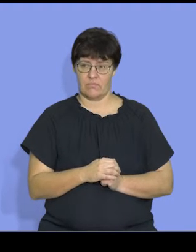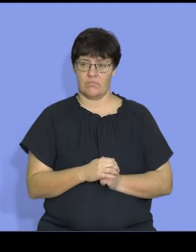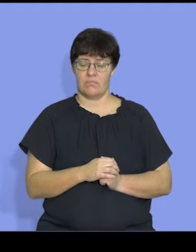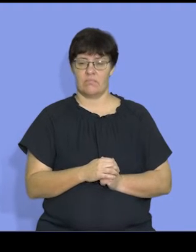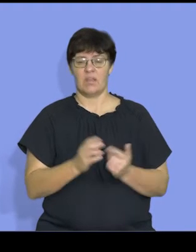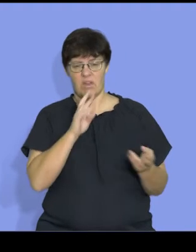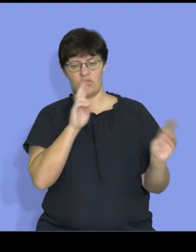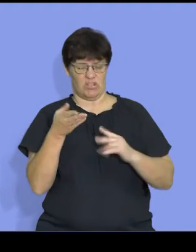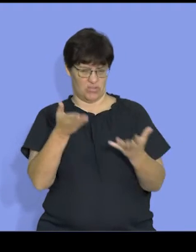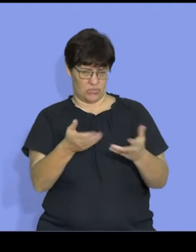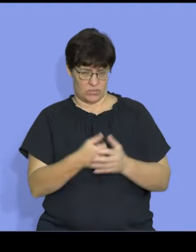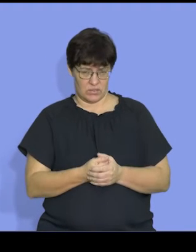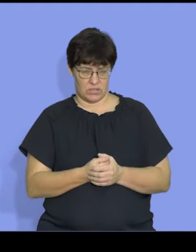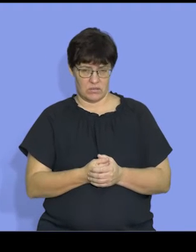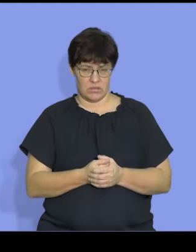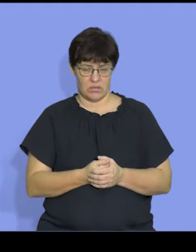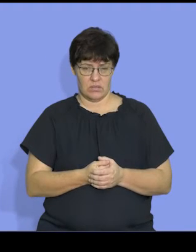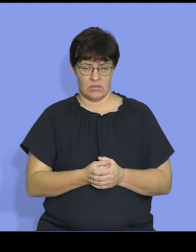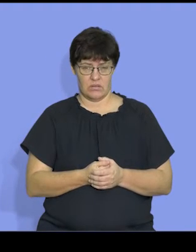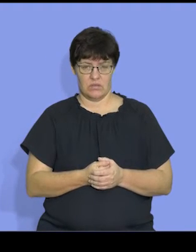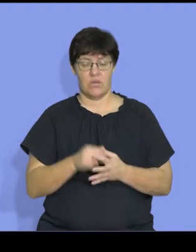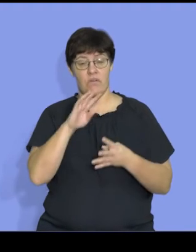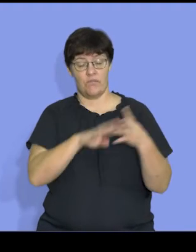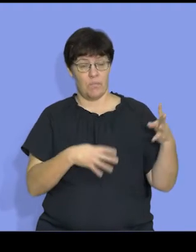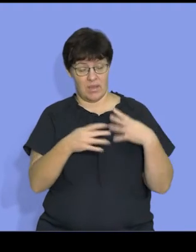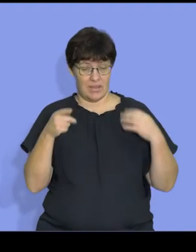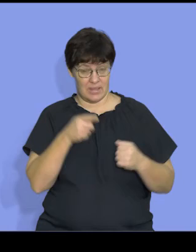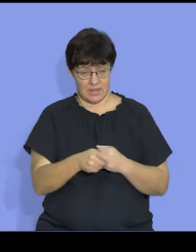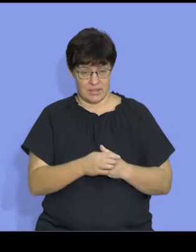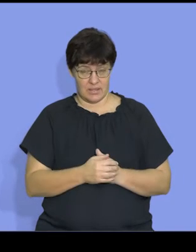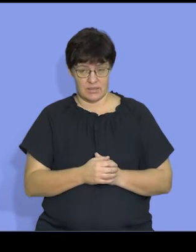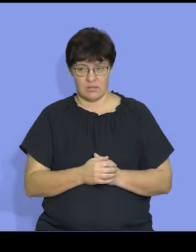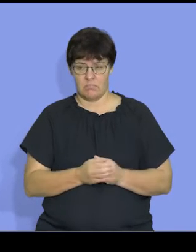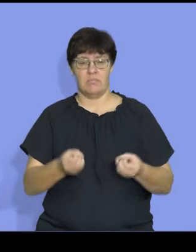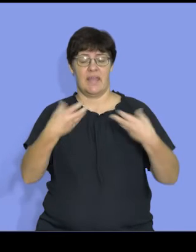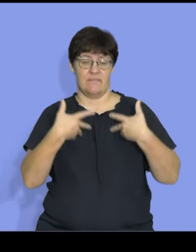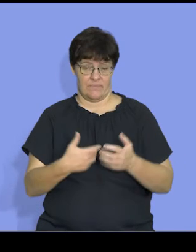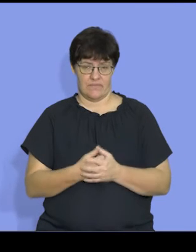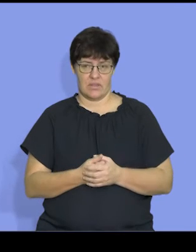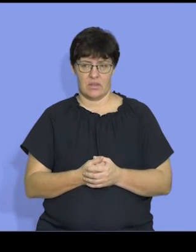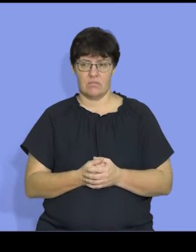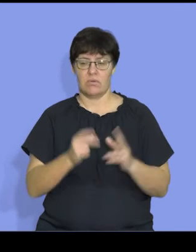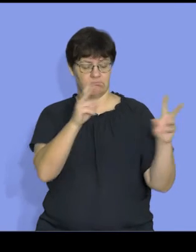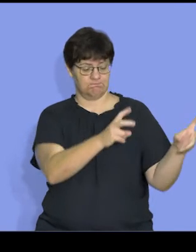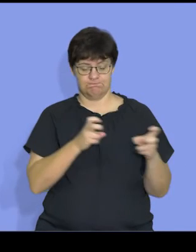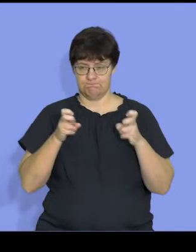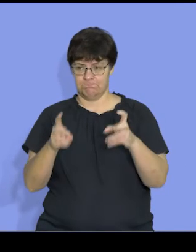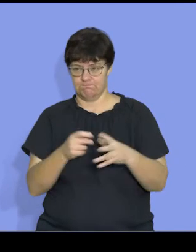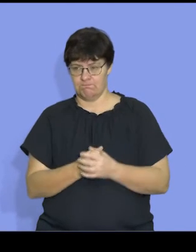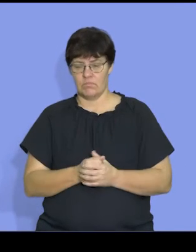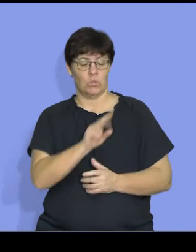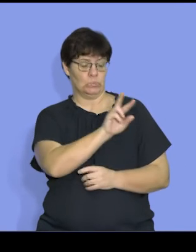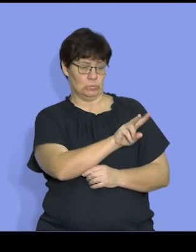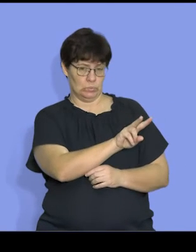of a reaction. So the formula of the reactants in this case have been given. So we just copy them because these are our two